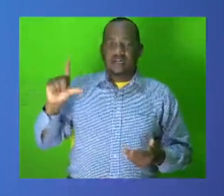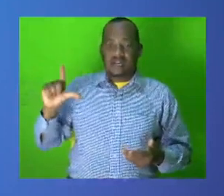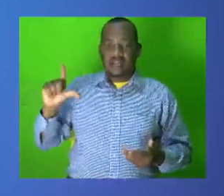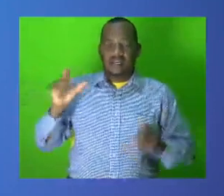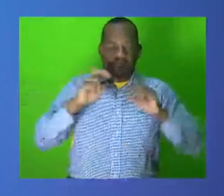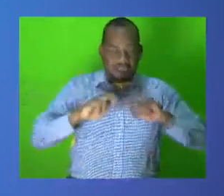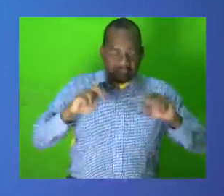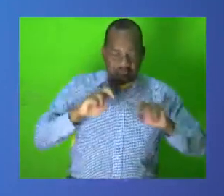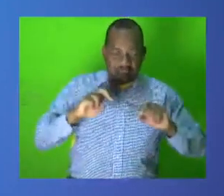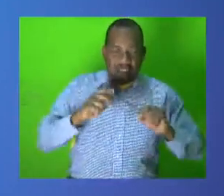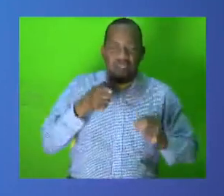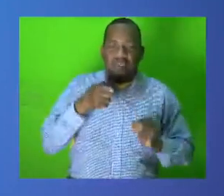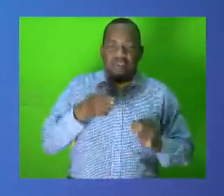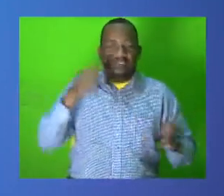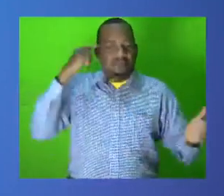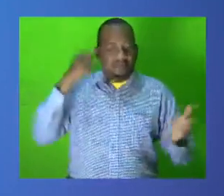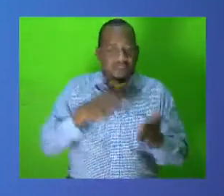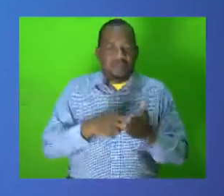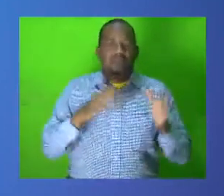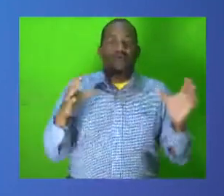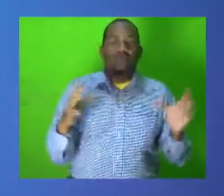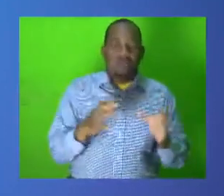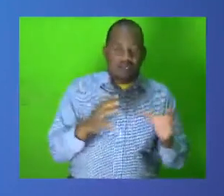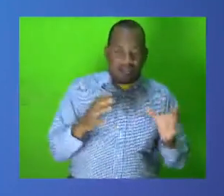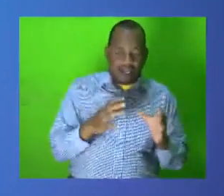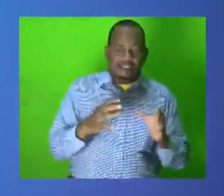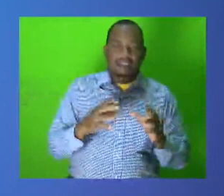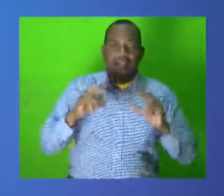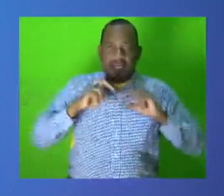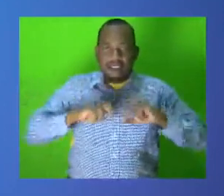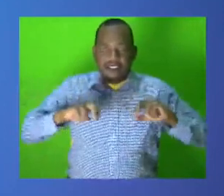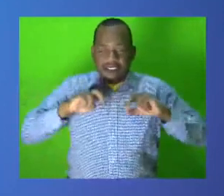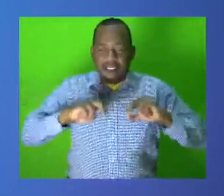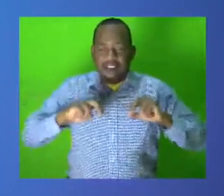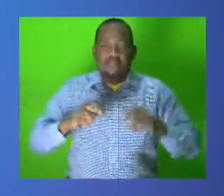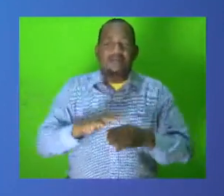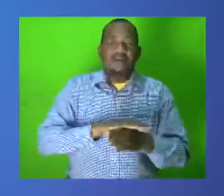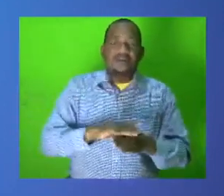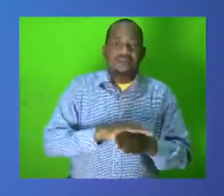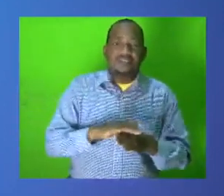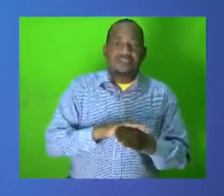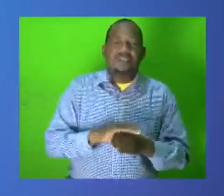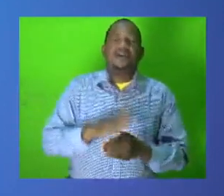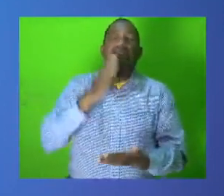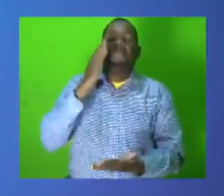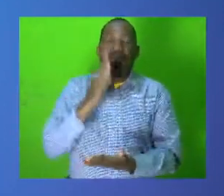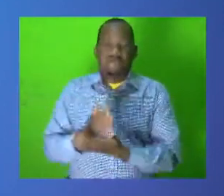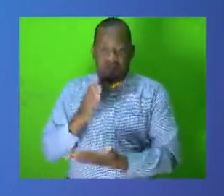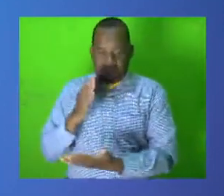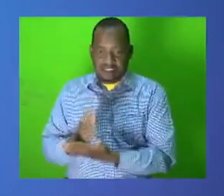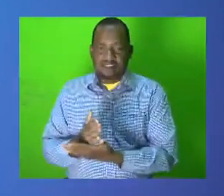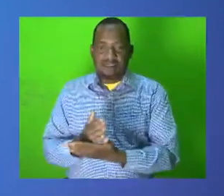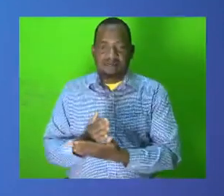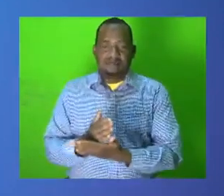This research here conducts research by using facts that already are